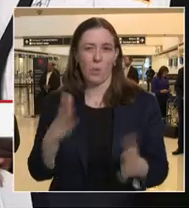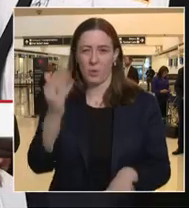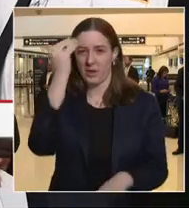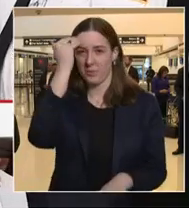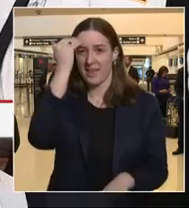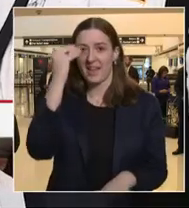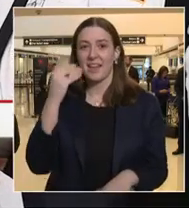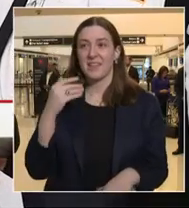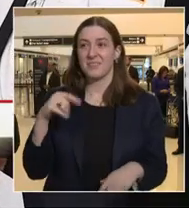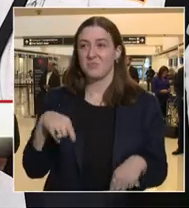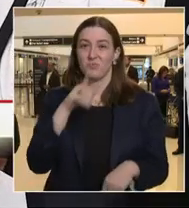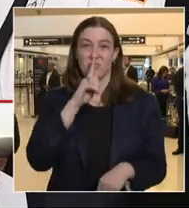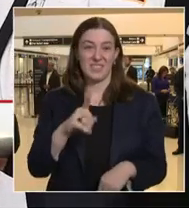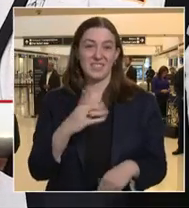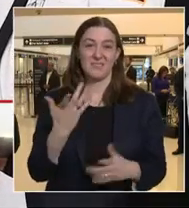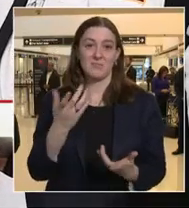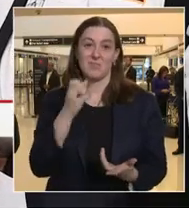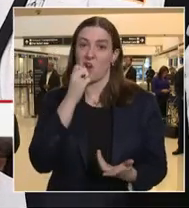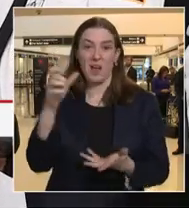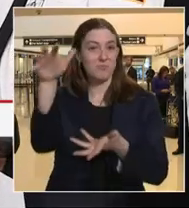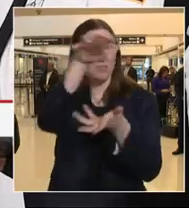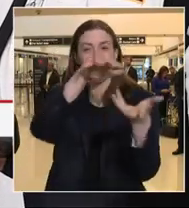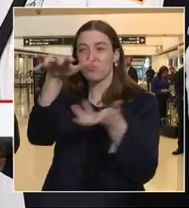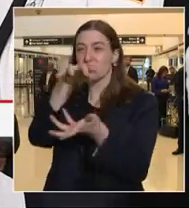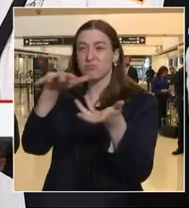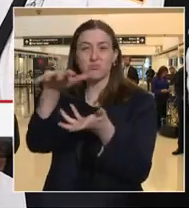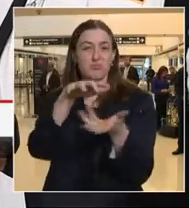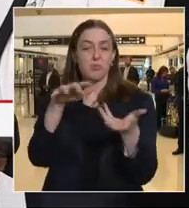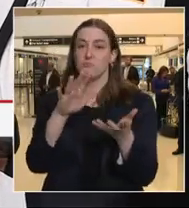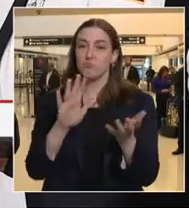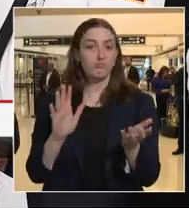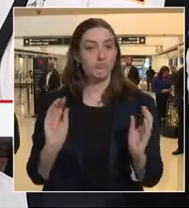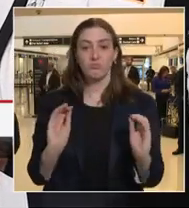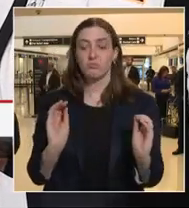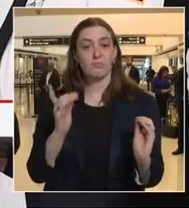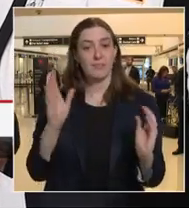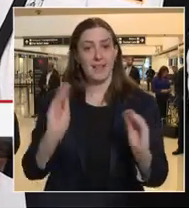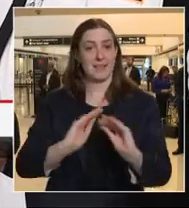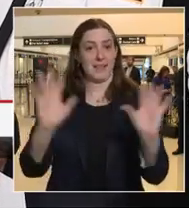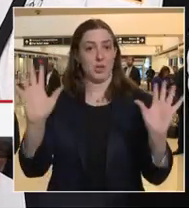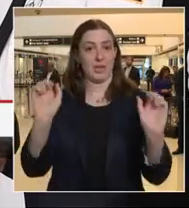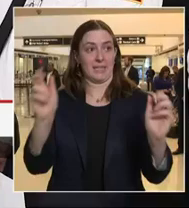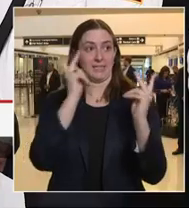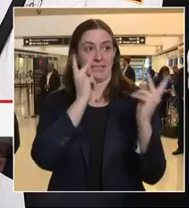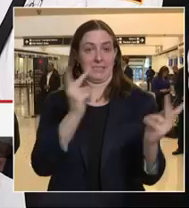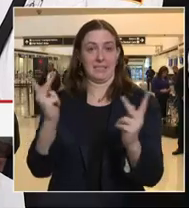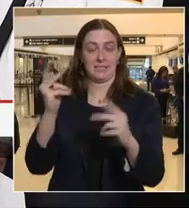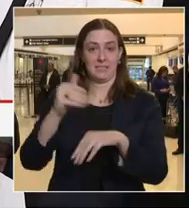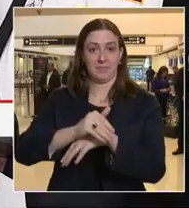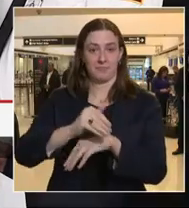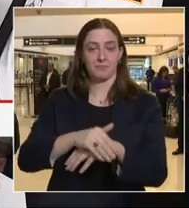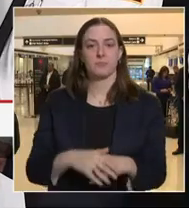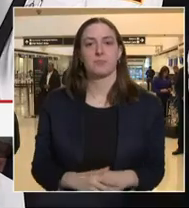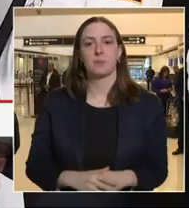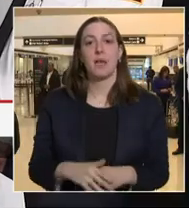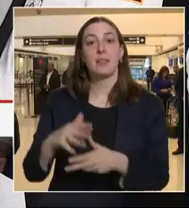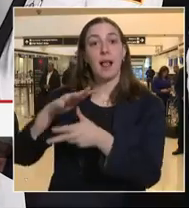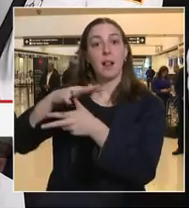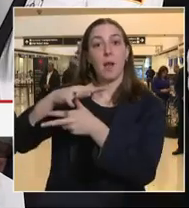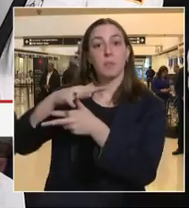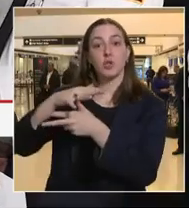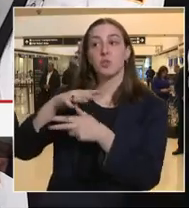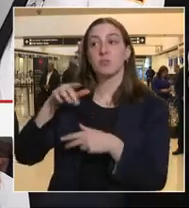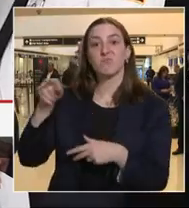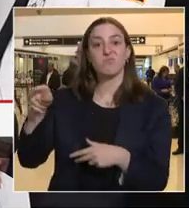a clear night last night. The helicopter was in a standard pattern. If you live in the D.C. area, you'll